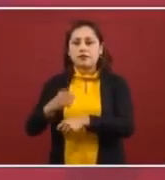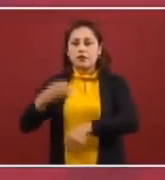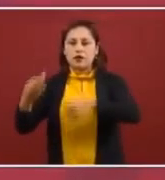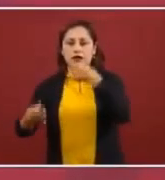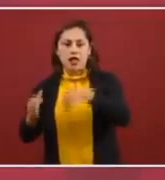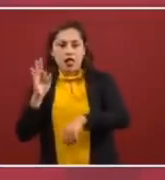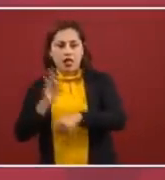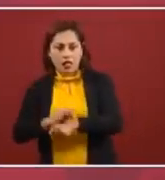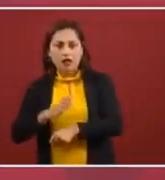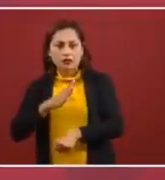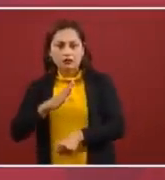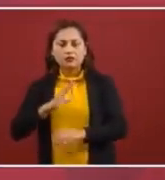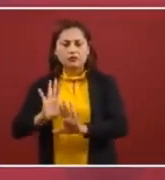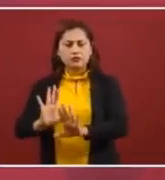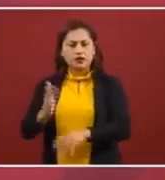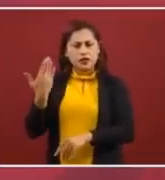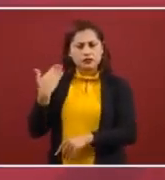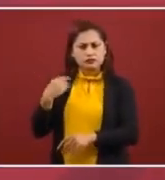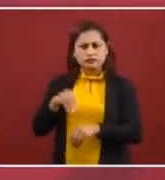Recently,